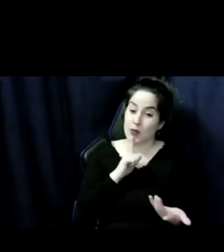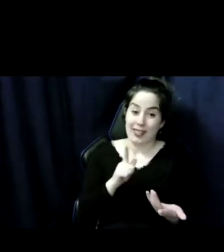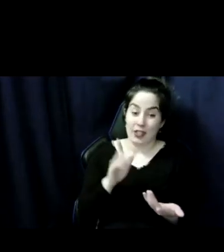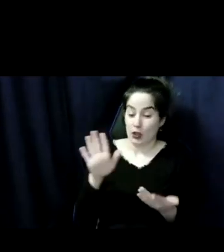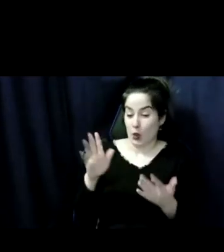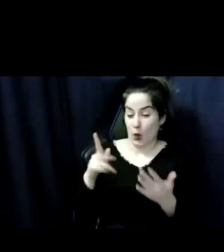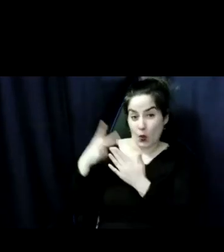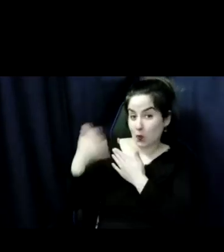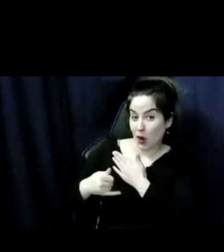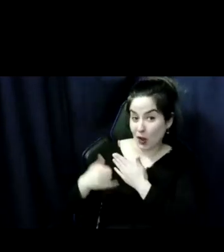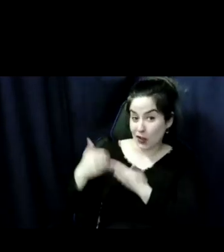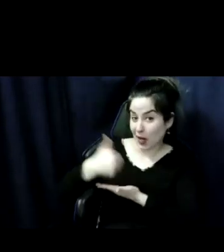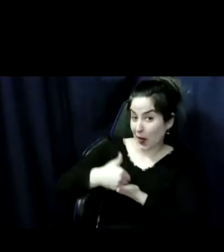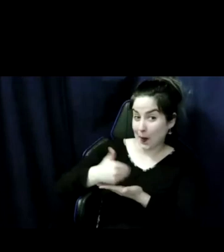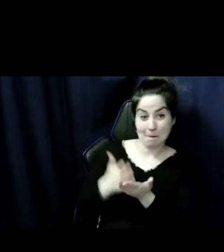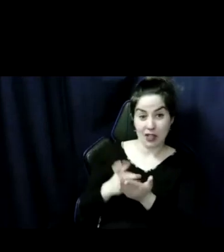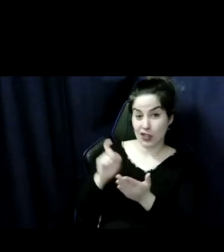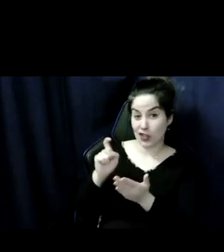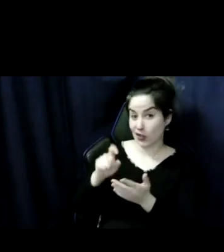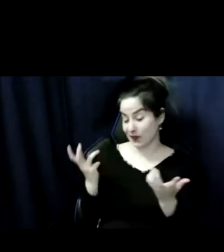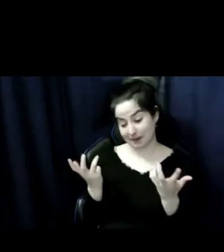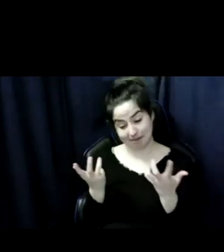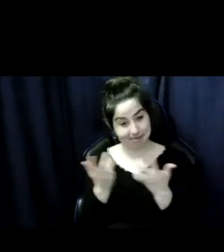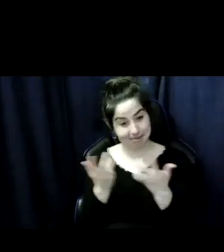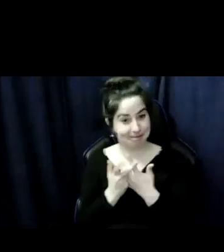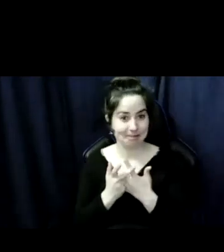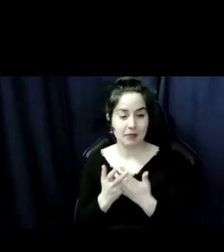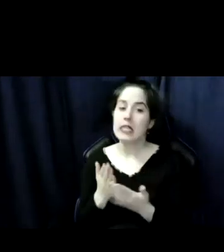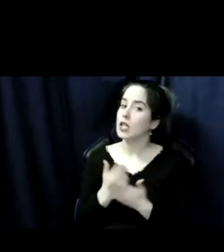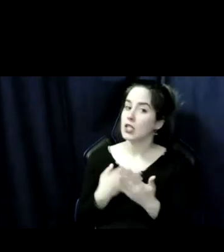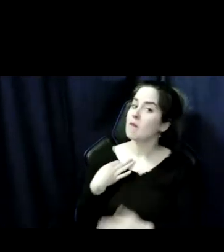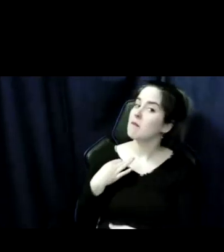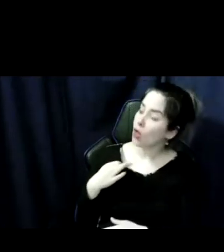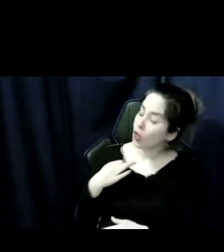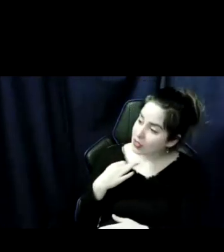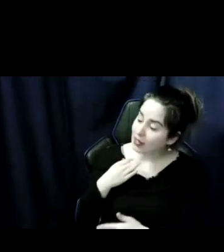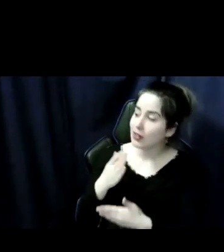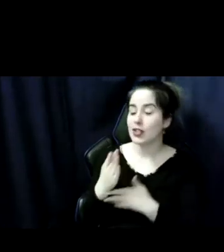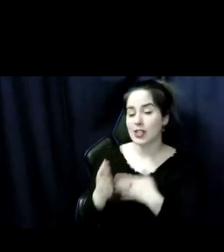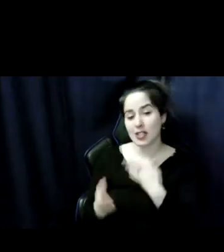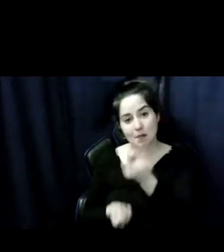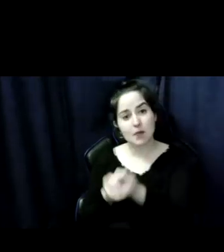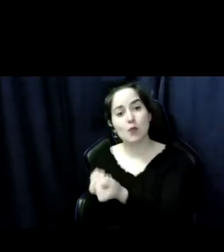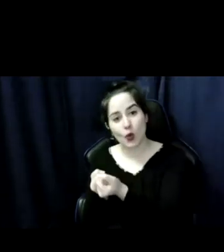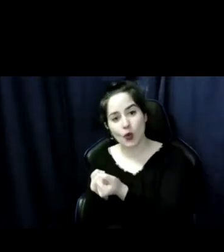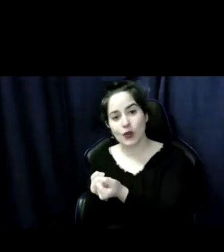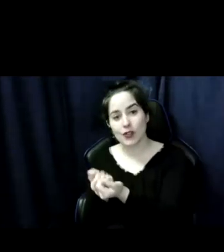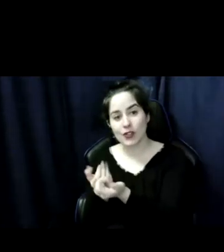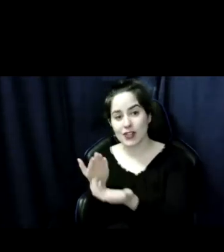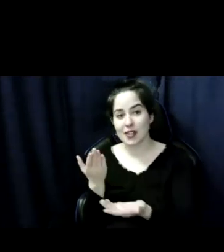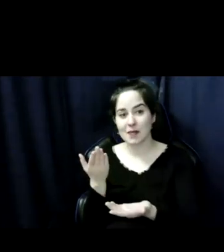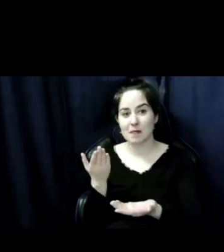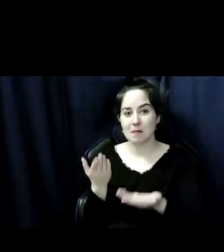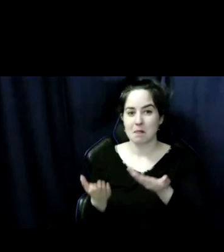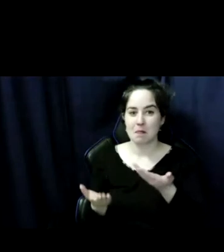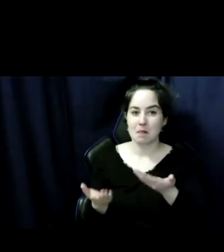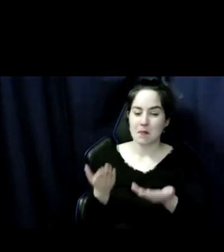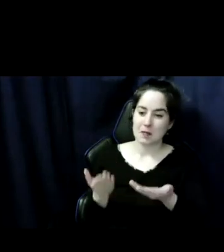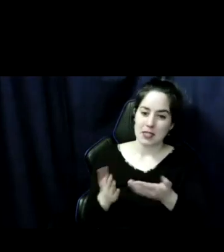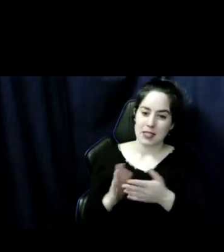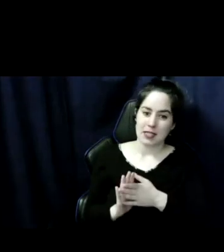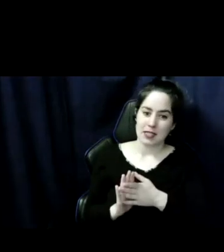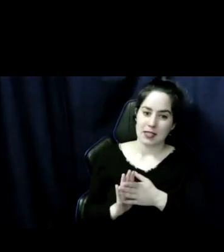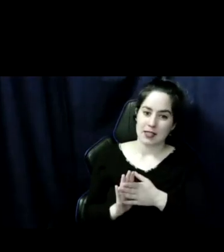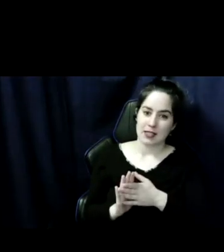support from volunteers and the Arts in the Parks team, and you know, that might have been less possible in the last spring